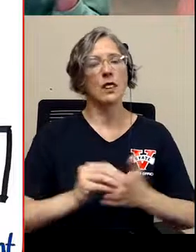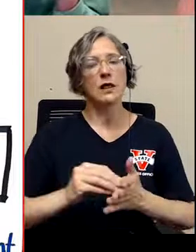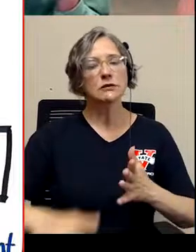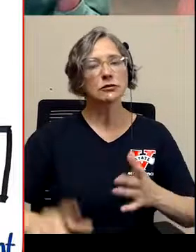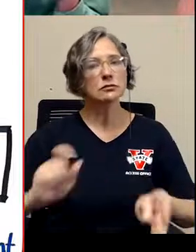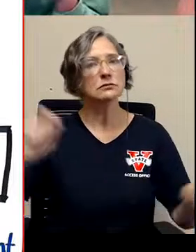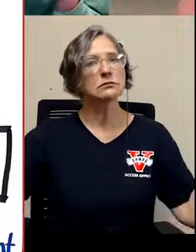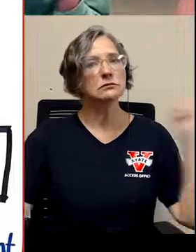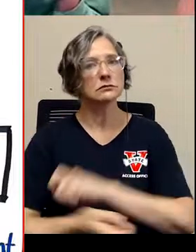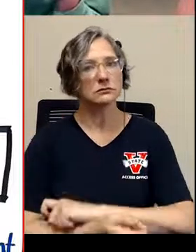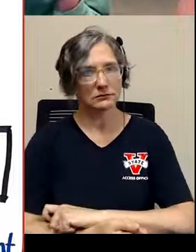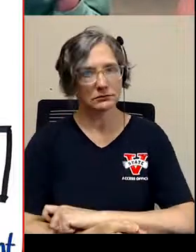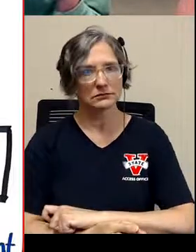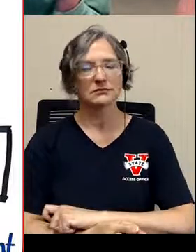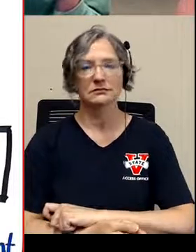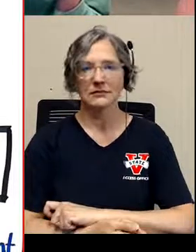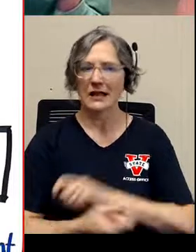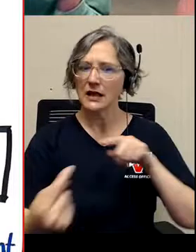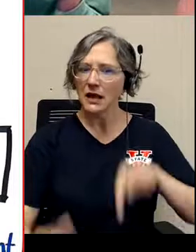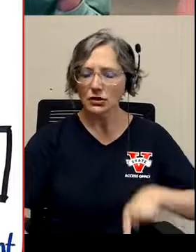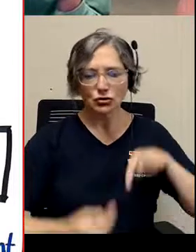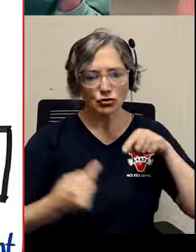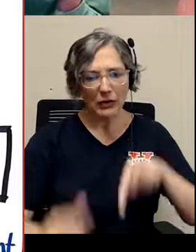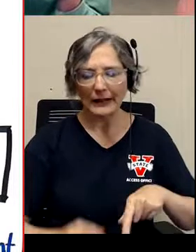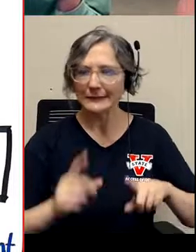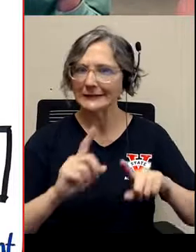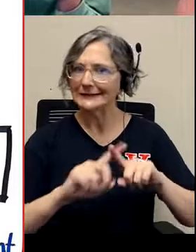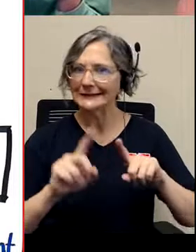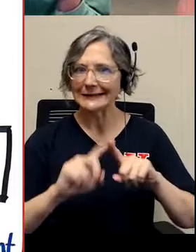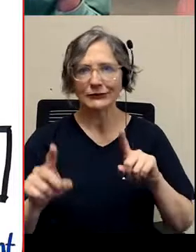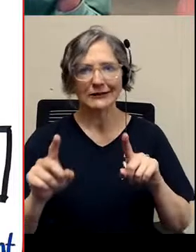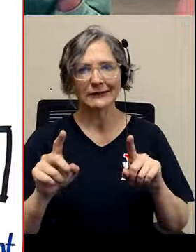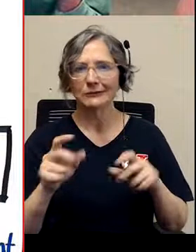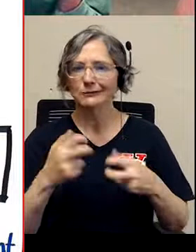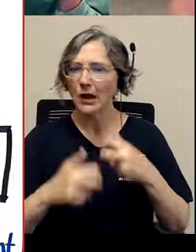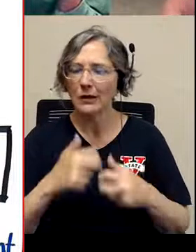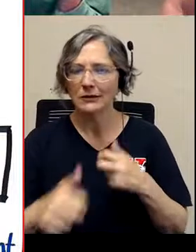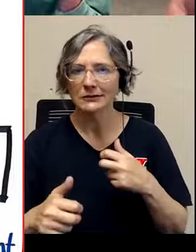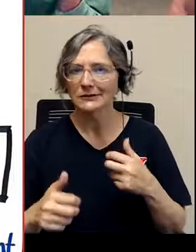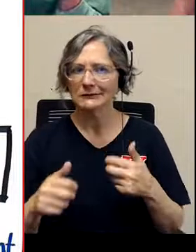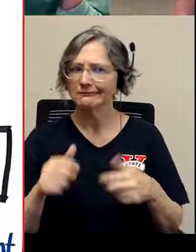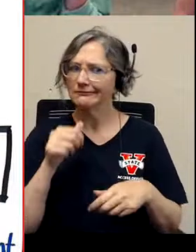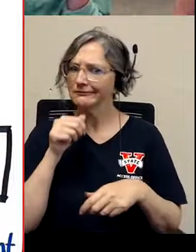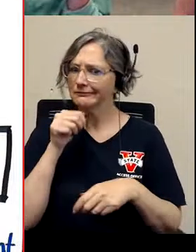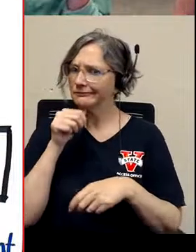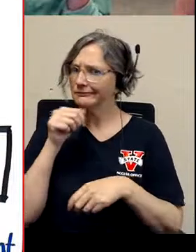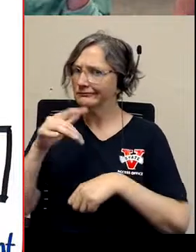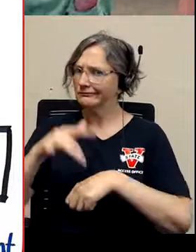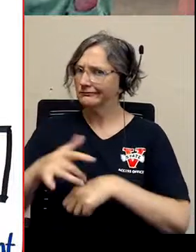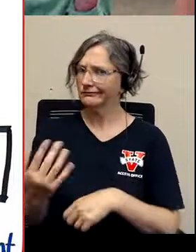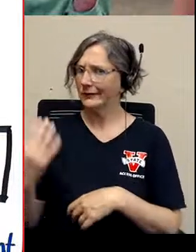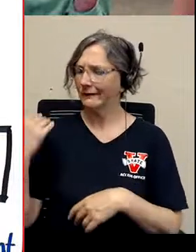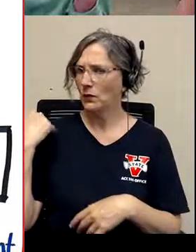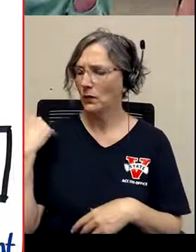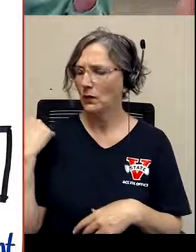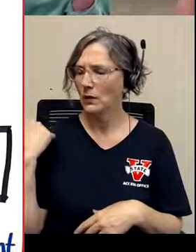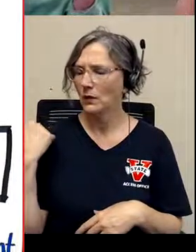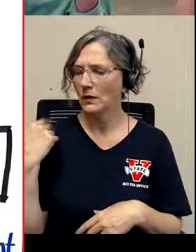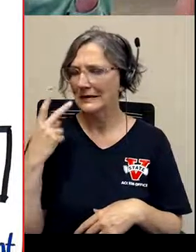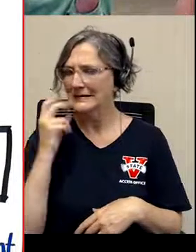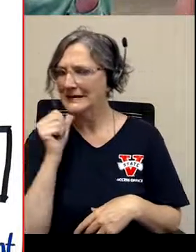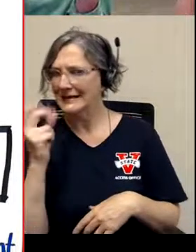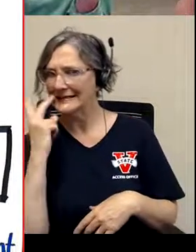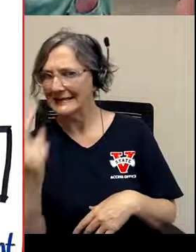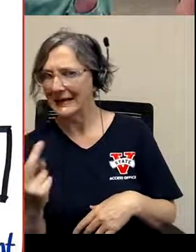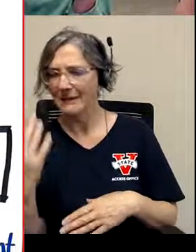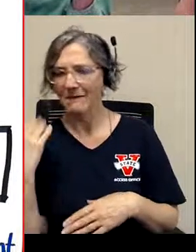with issues they've never seen before, and things that in their population that has been the same for